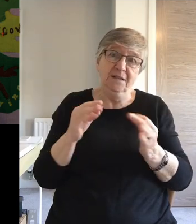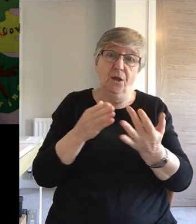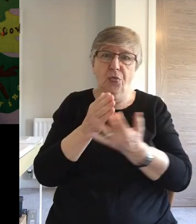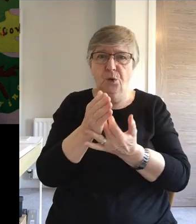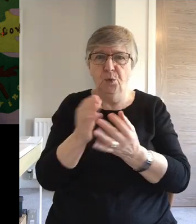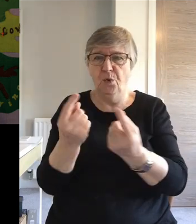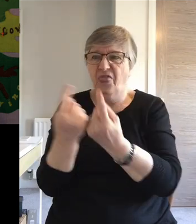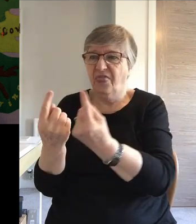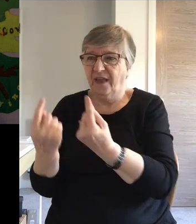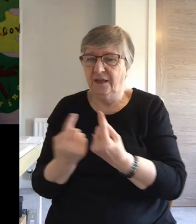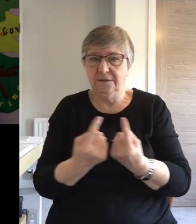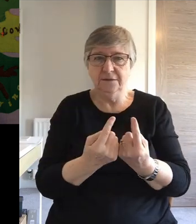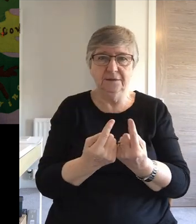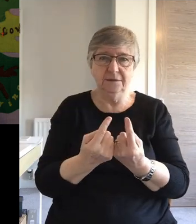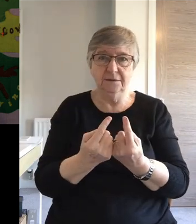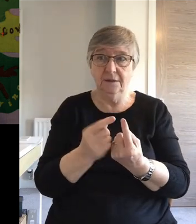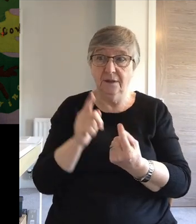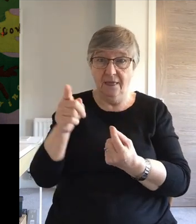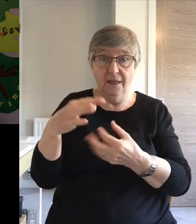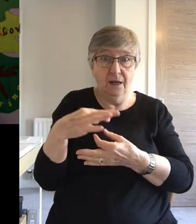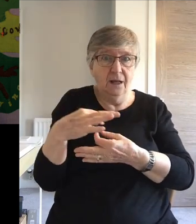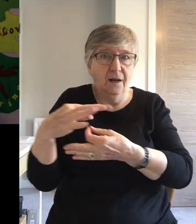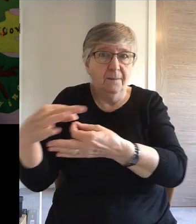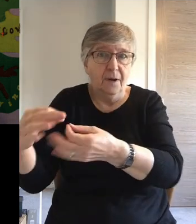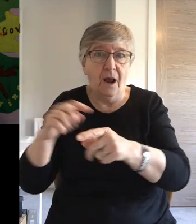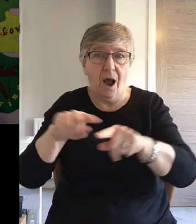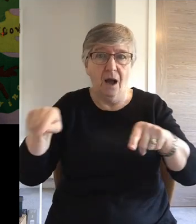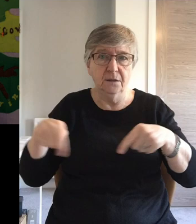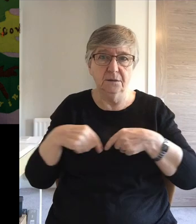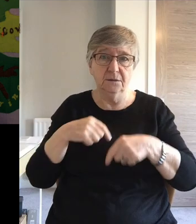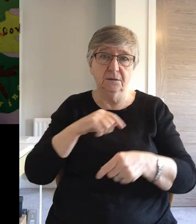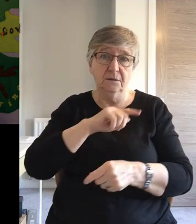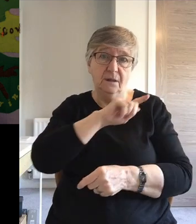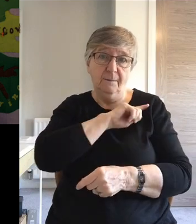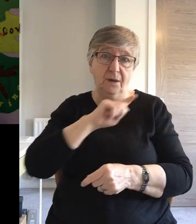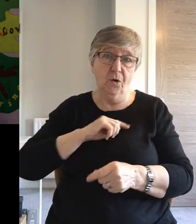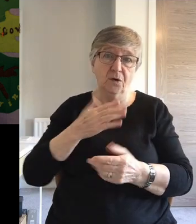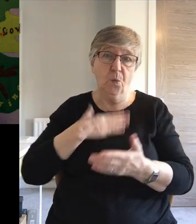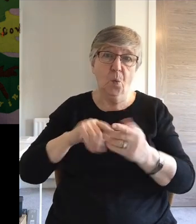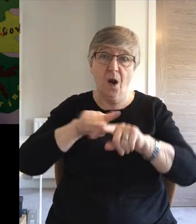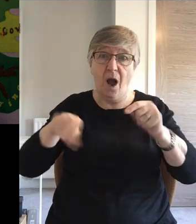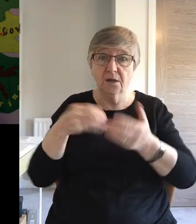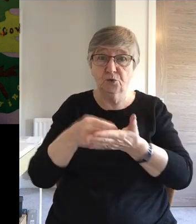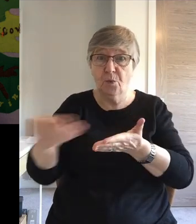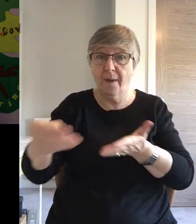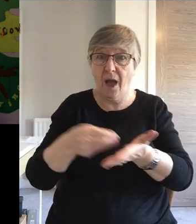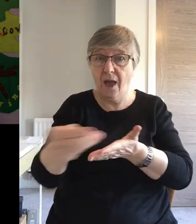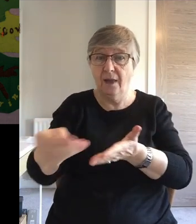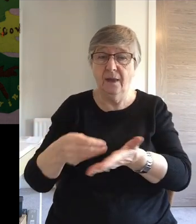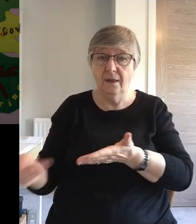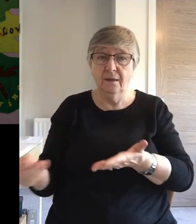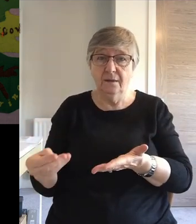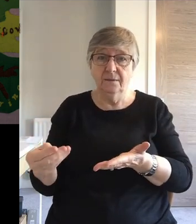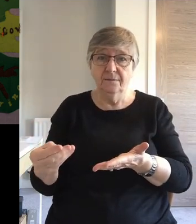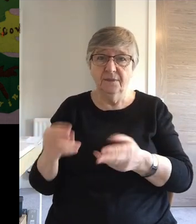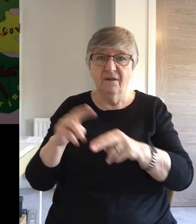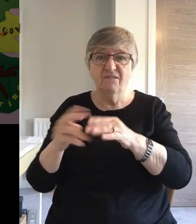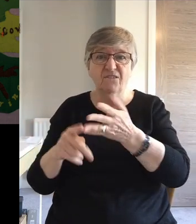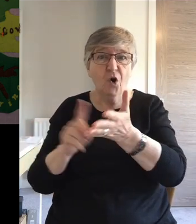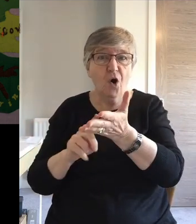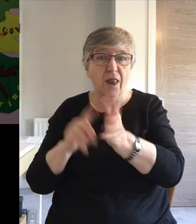stuff. They are enticing us because they want our business. This is what Ms. Foley